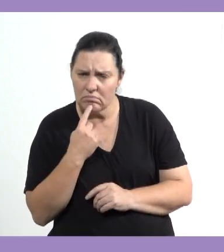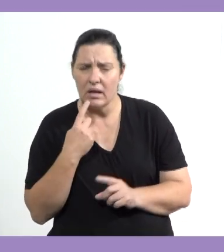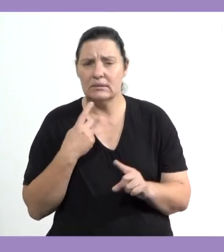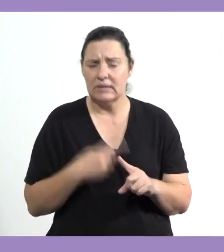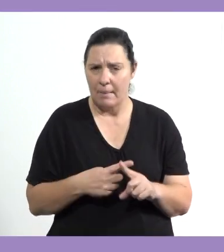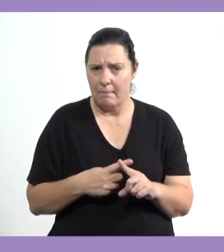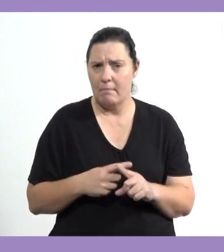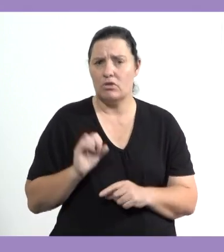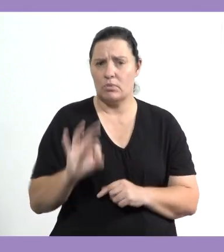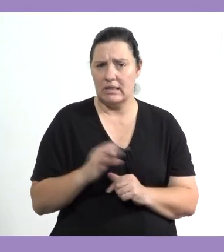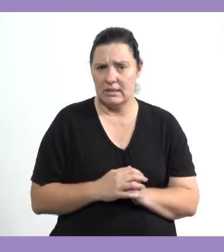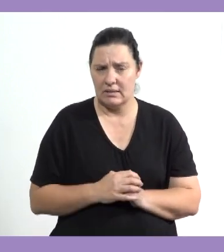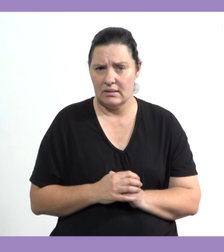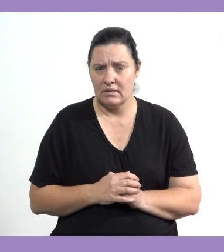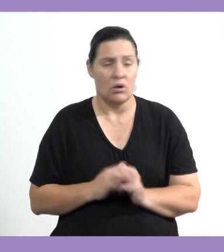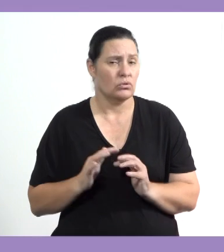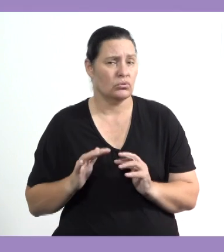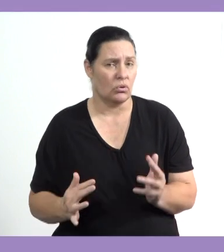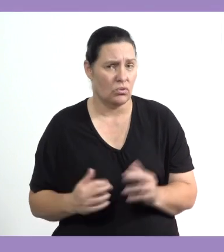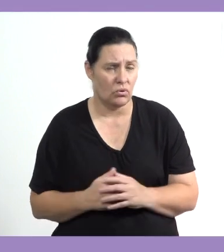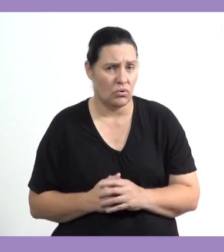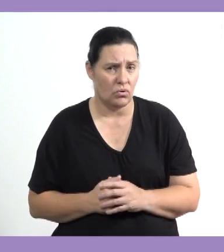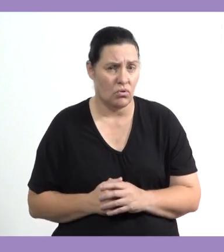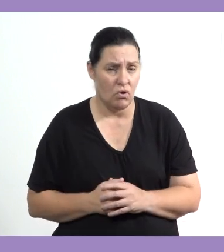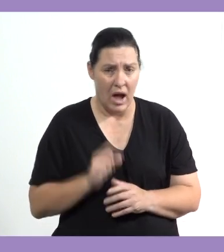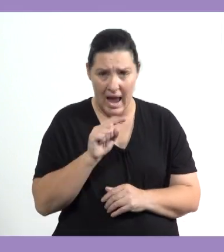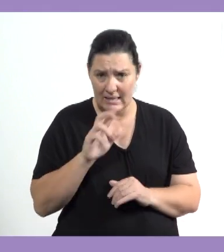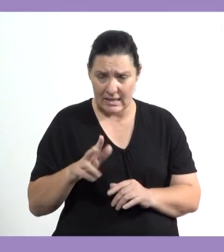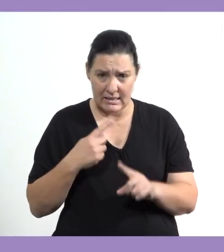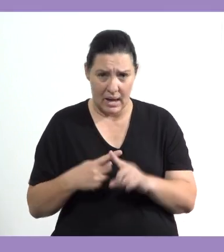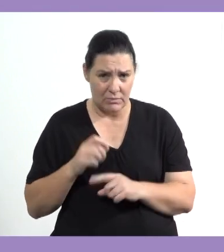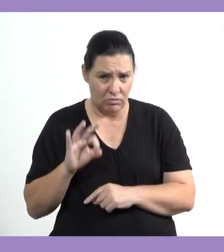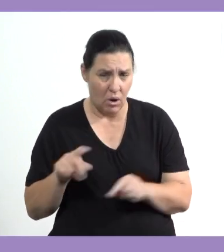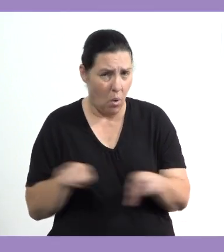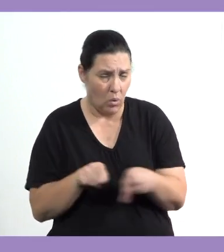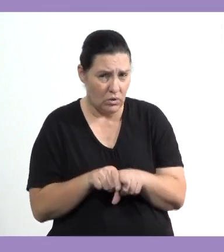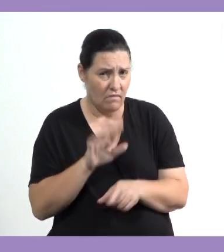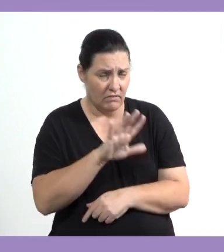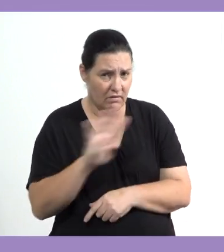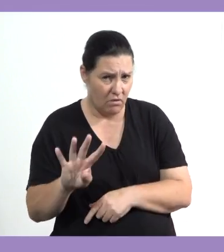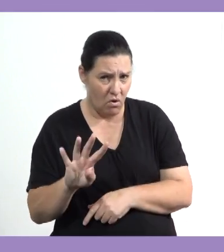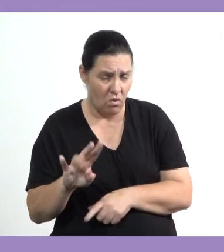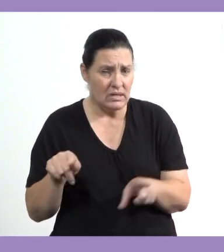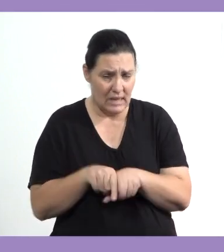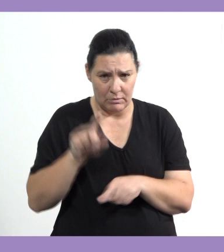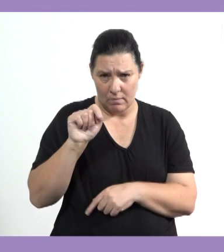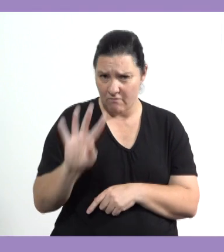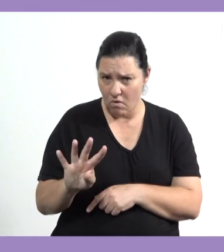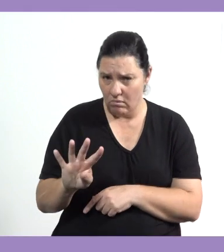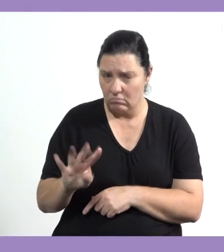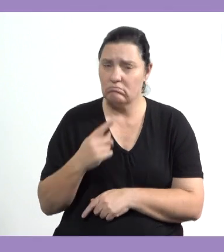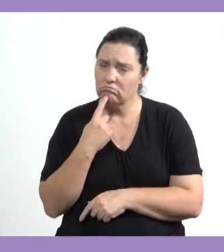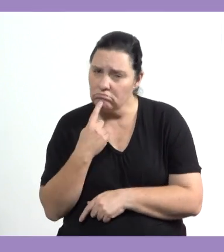I multiply by 3. So, is 18 multiplied by 3 also 54, as our fourth term says it